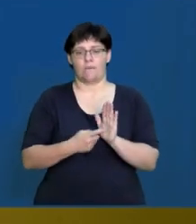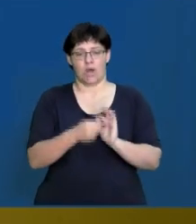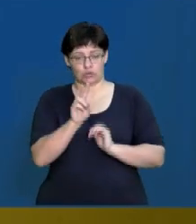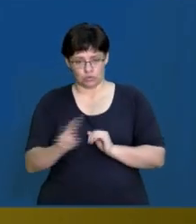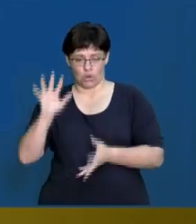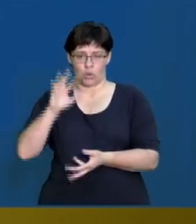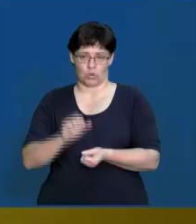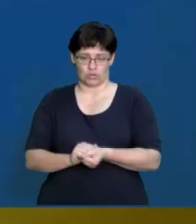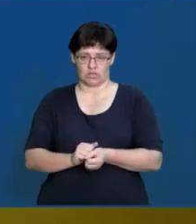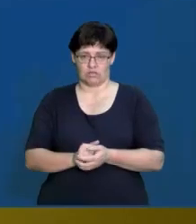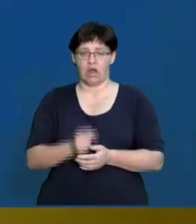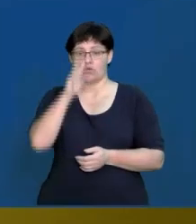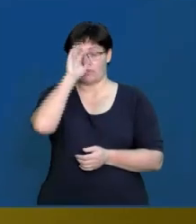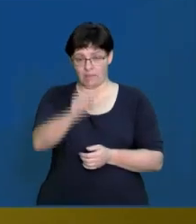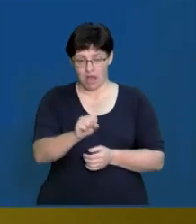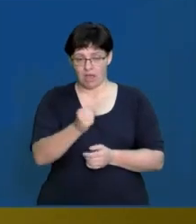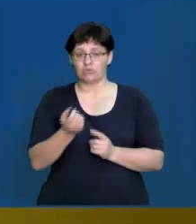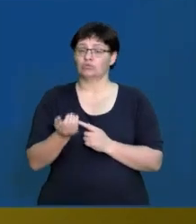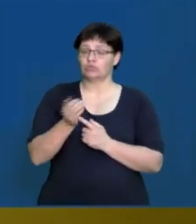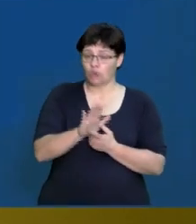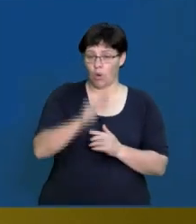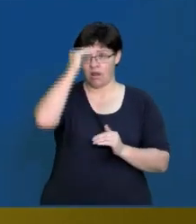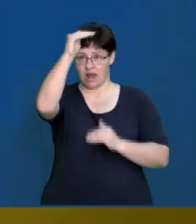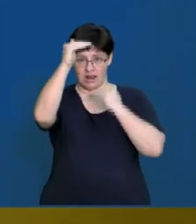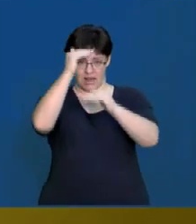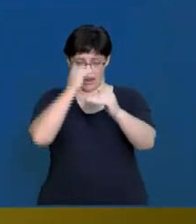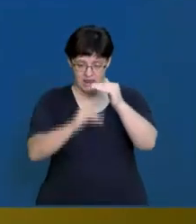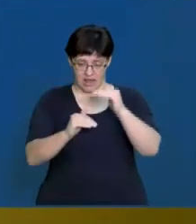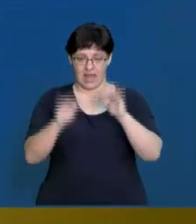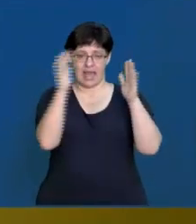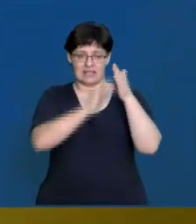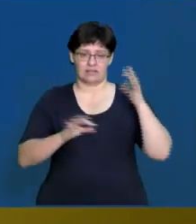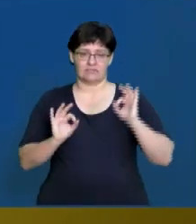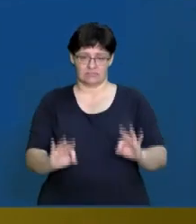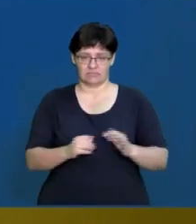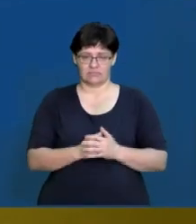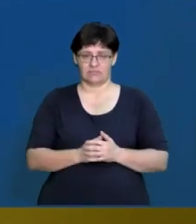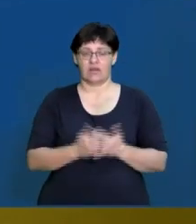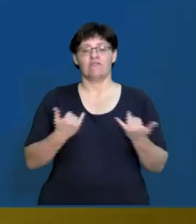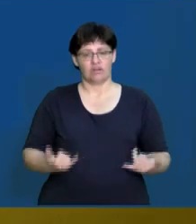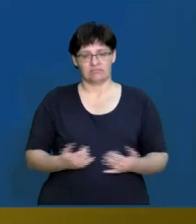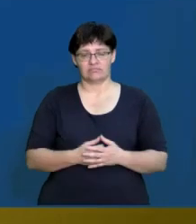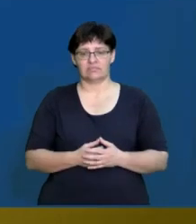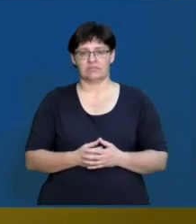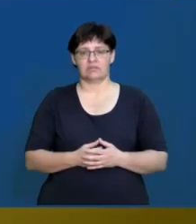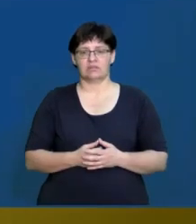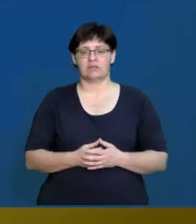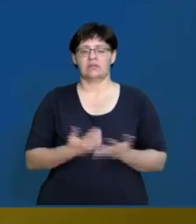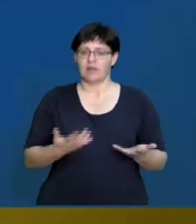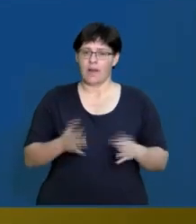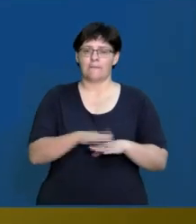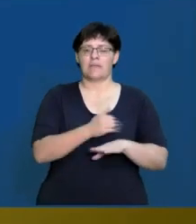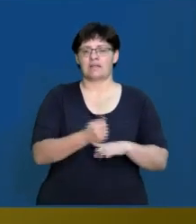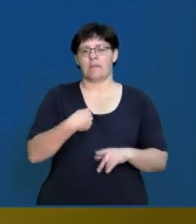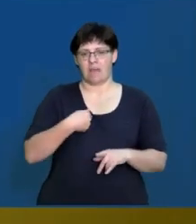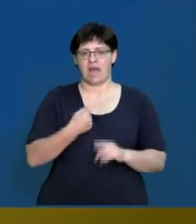part, and then your 2 marks for the conclusion there. Remember to show the layout of your essay appropriately. Right, boys and